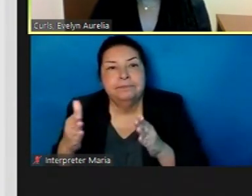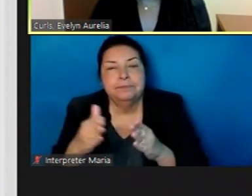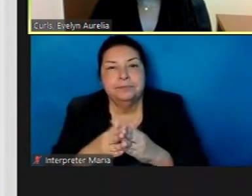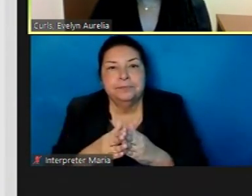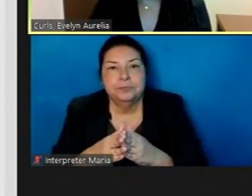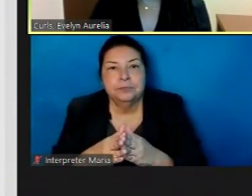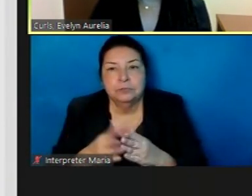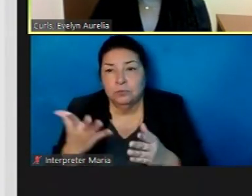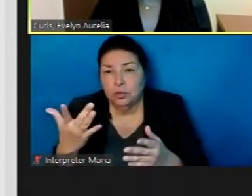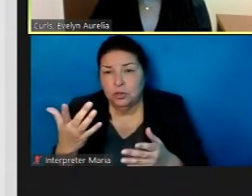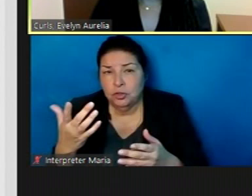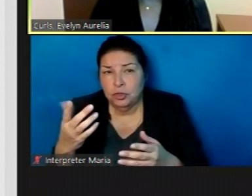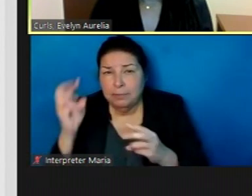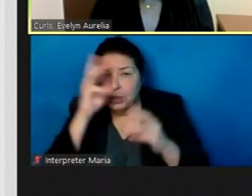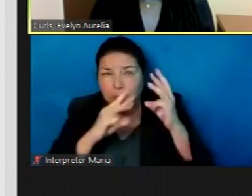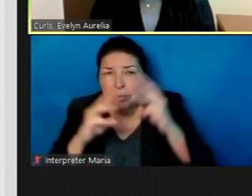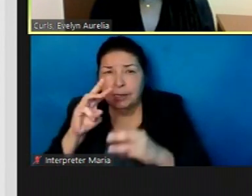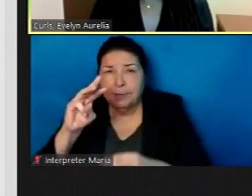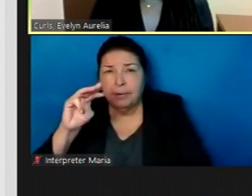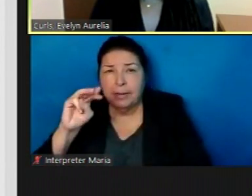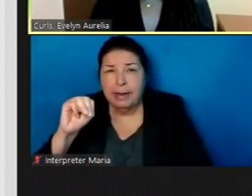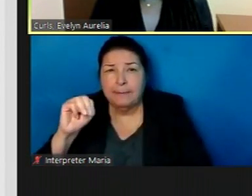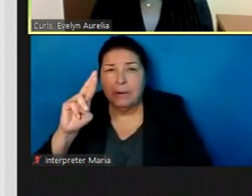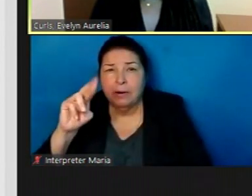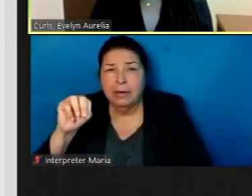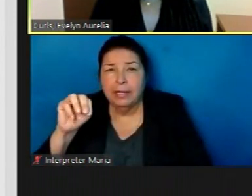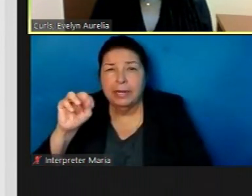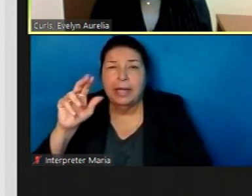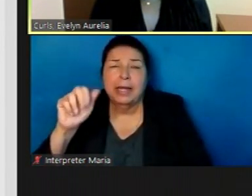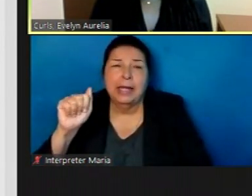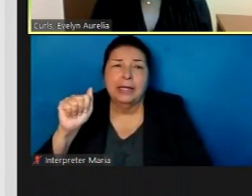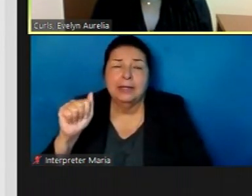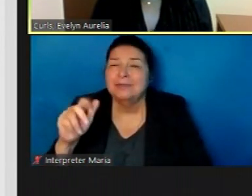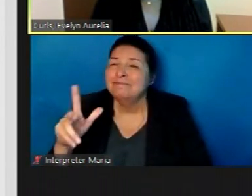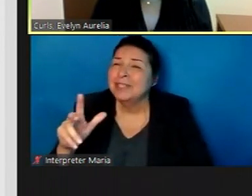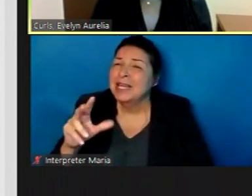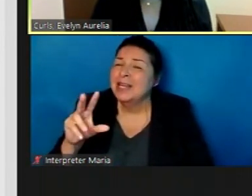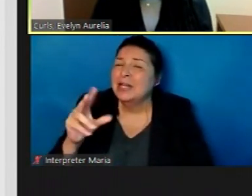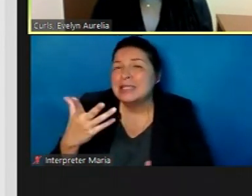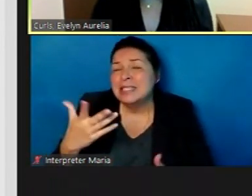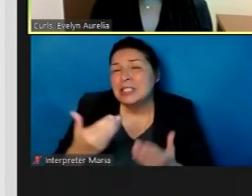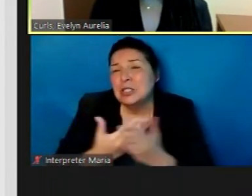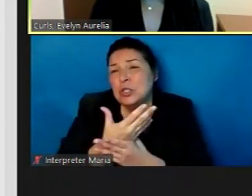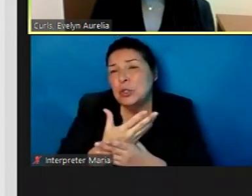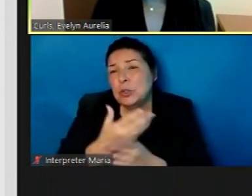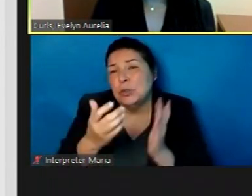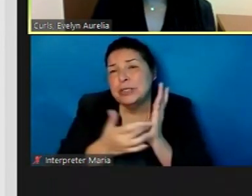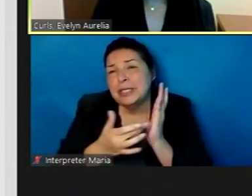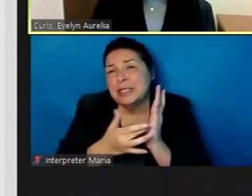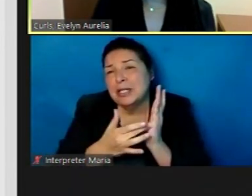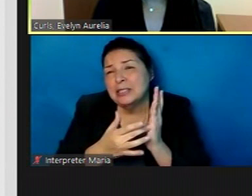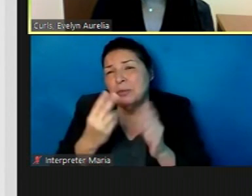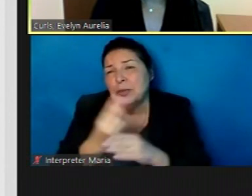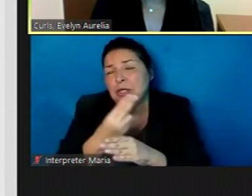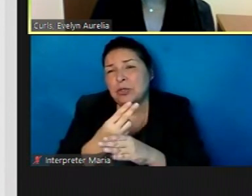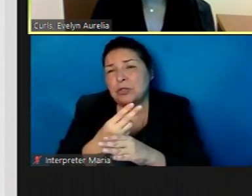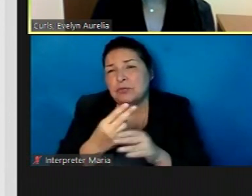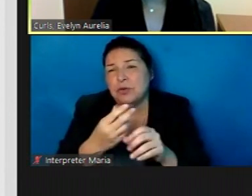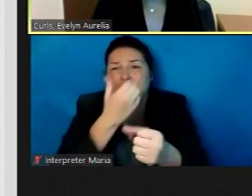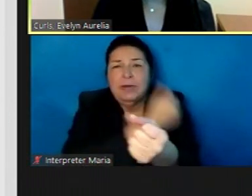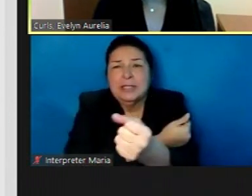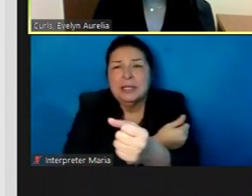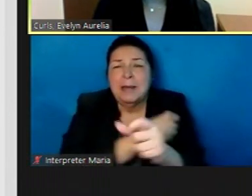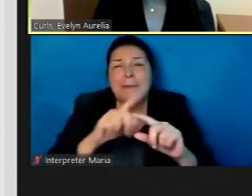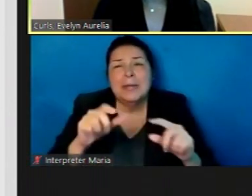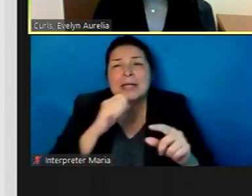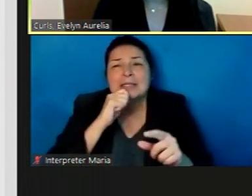Should I be worried about mRNA? It's a new technology that we use for vaccines, but it's not something that the scientific community is